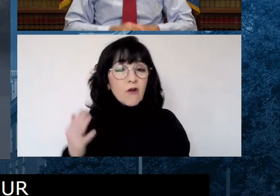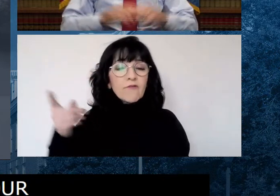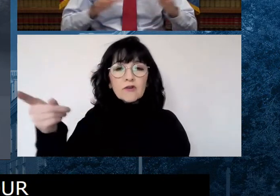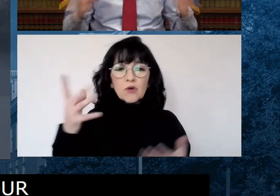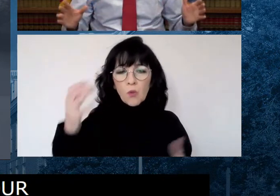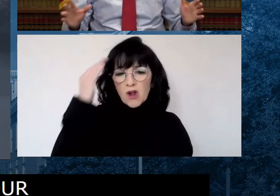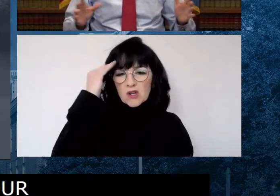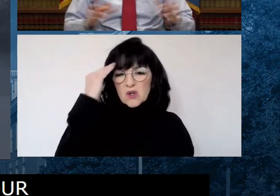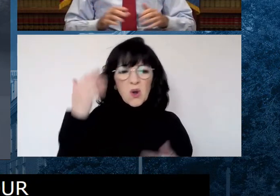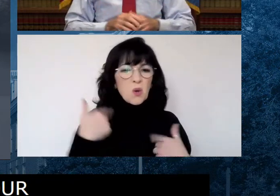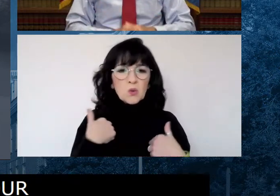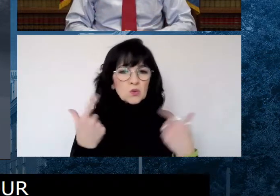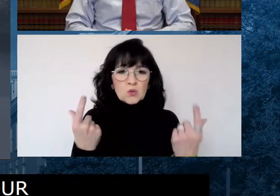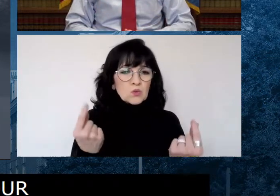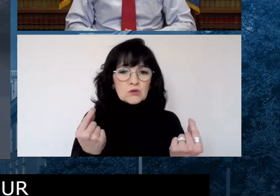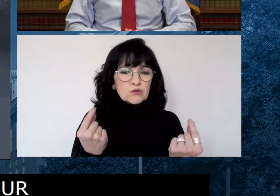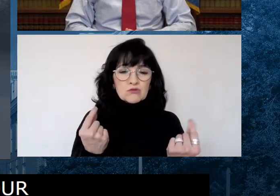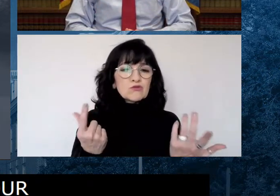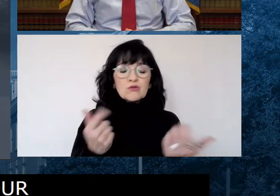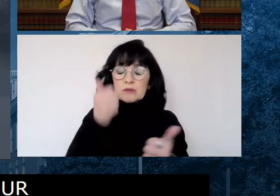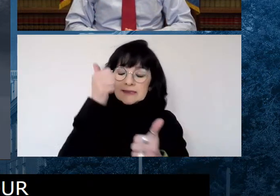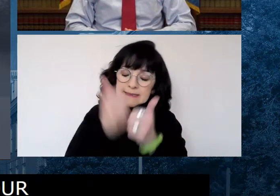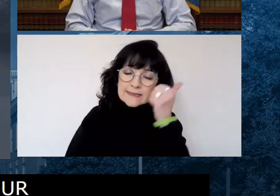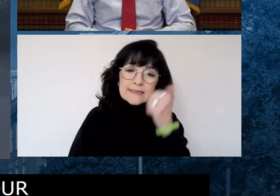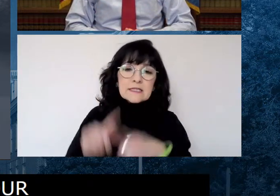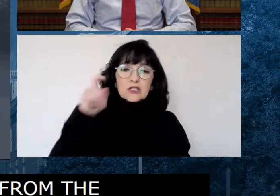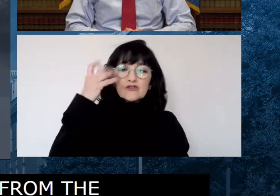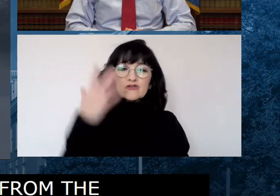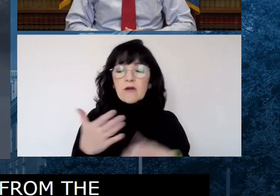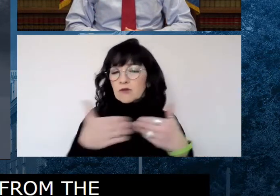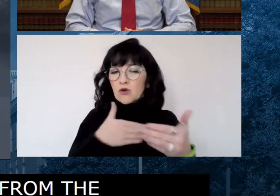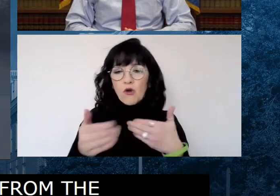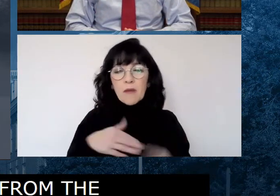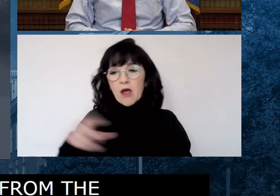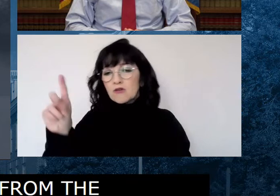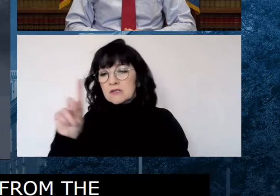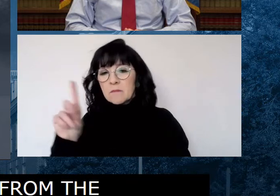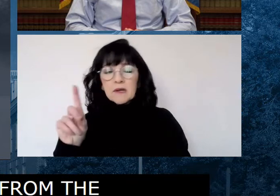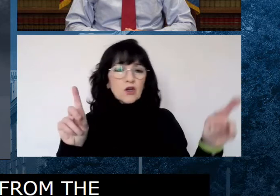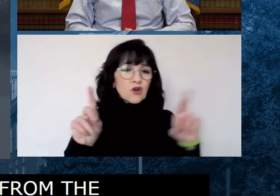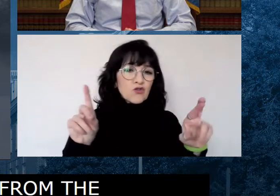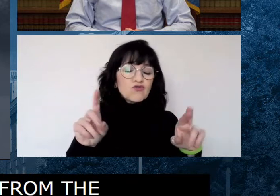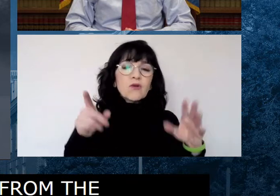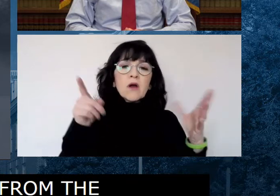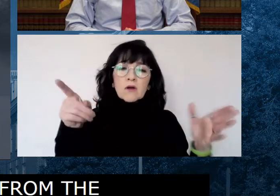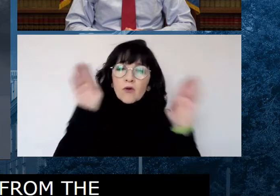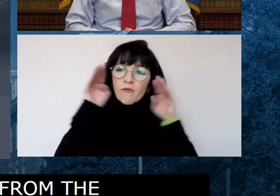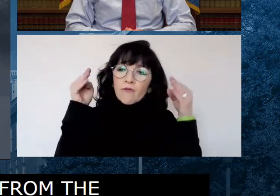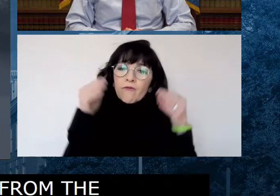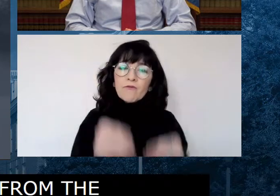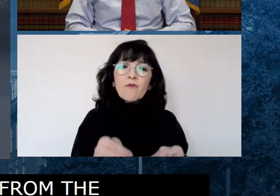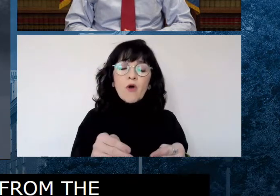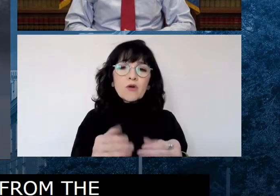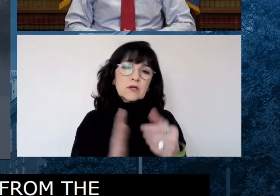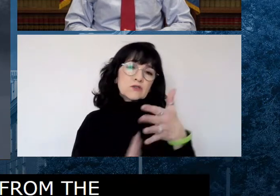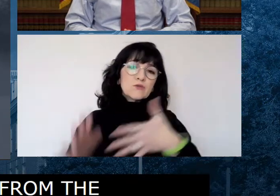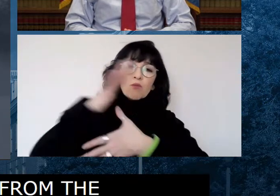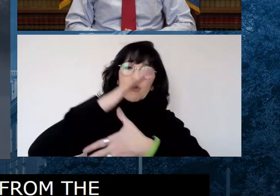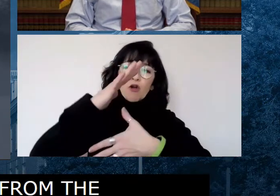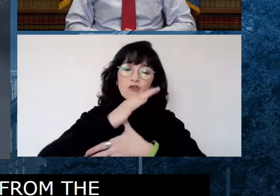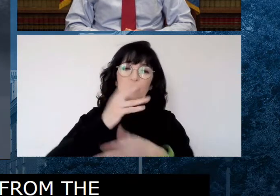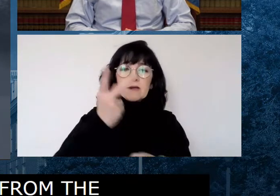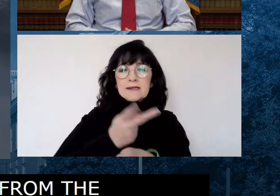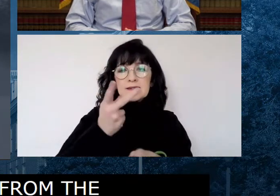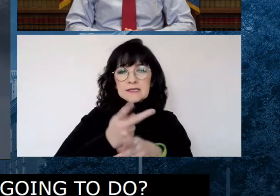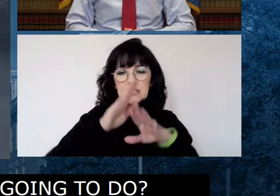going forward? Every governor, regardless of party, really focused on keeping children in school safely.